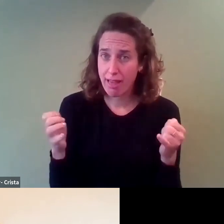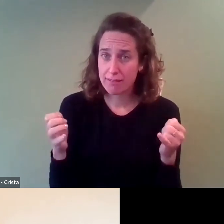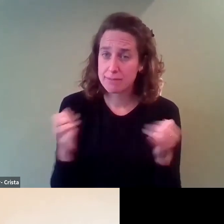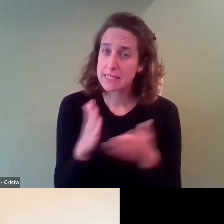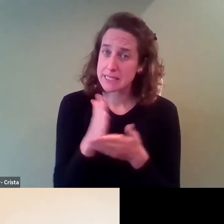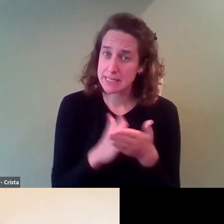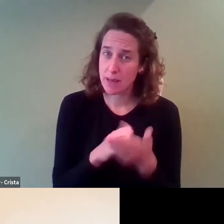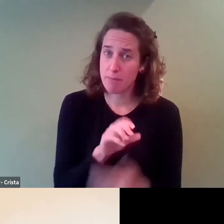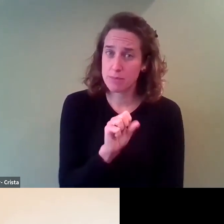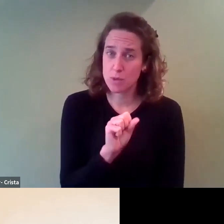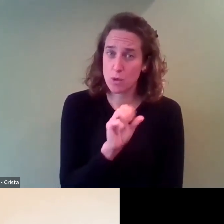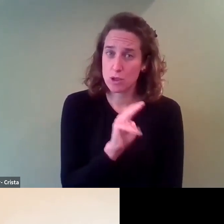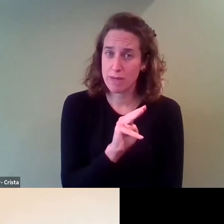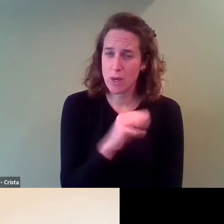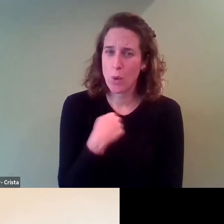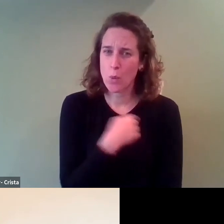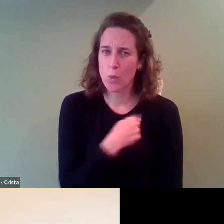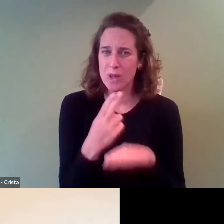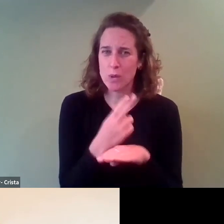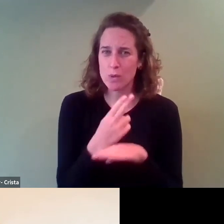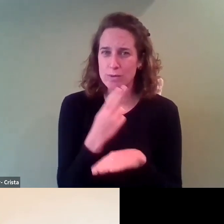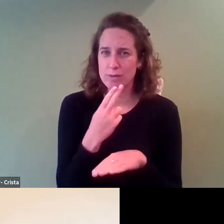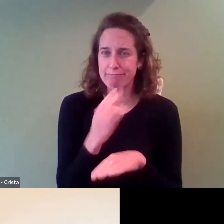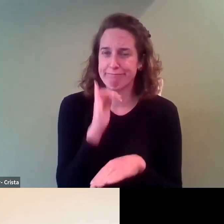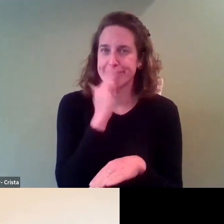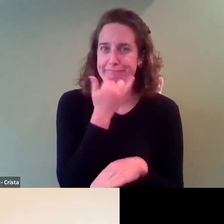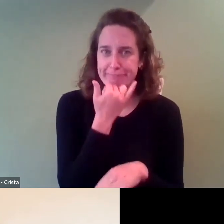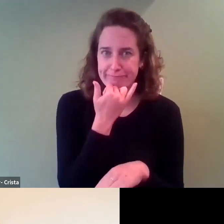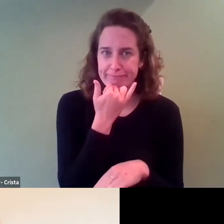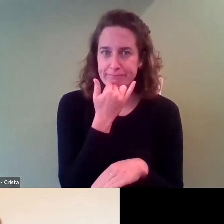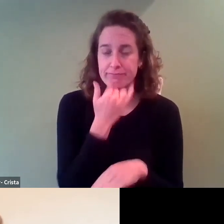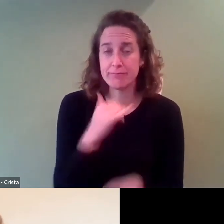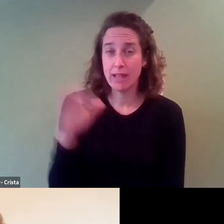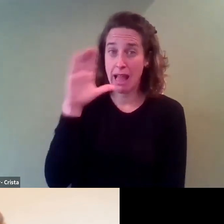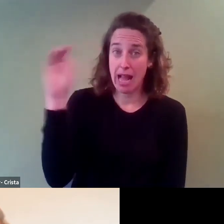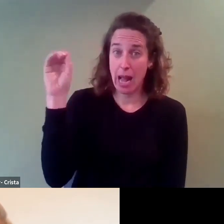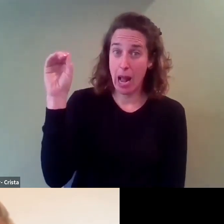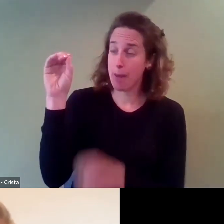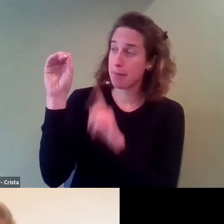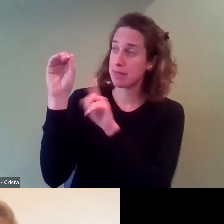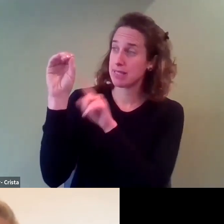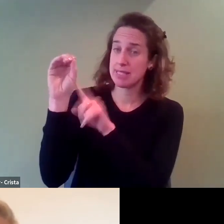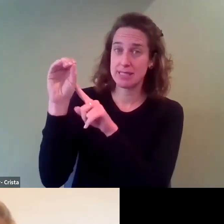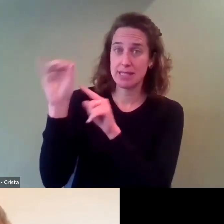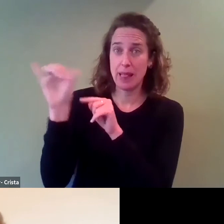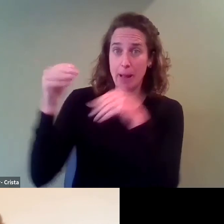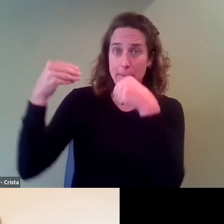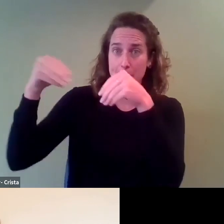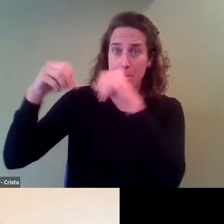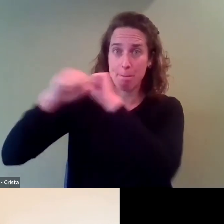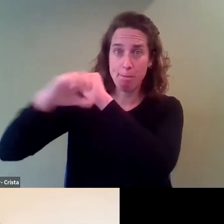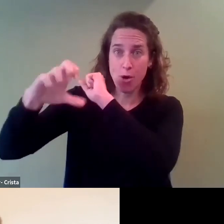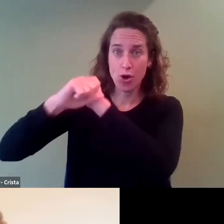media. We have used social media the way corporations use it to market ourselves to the world,